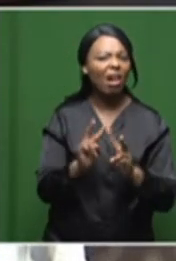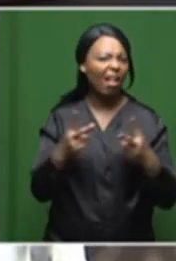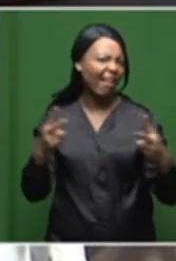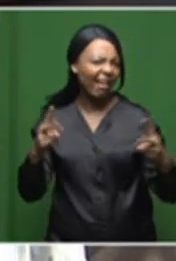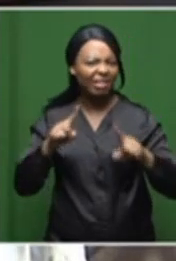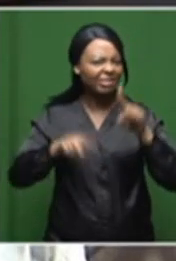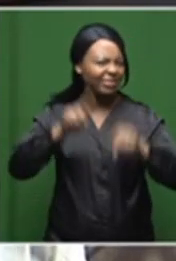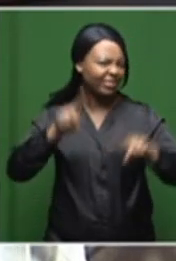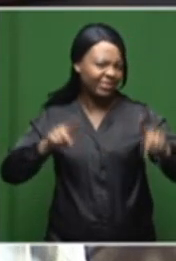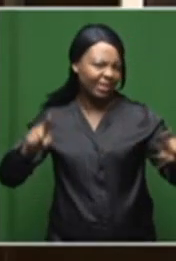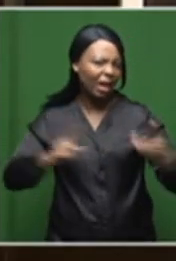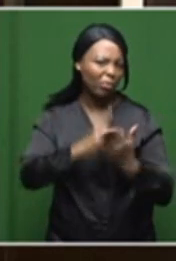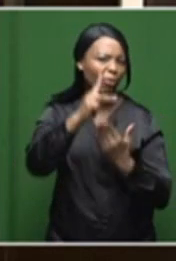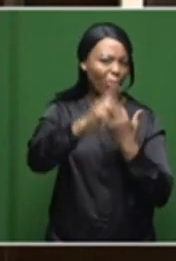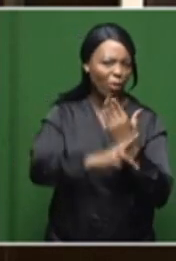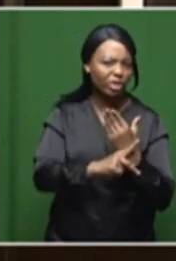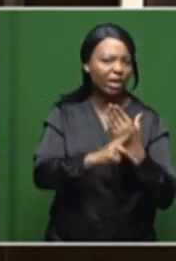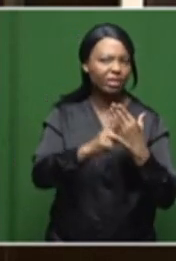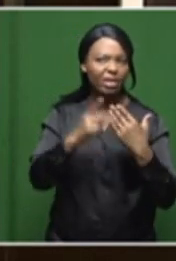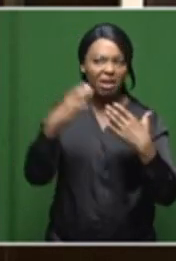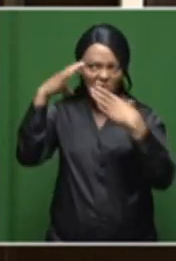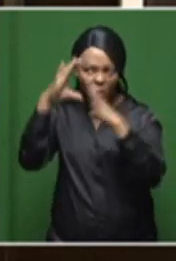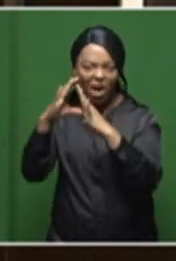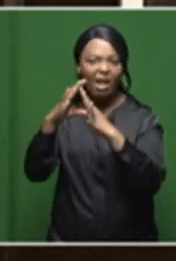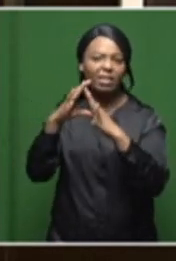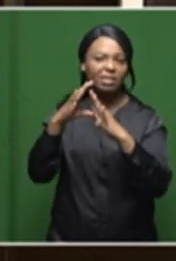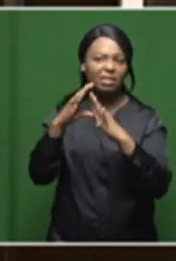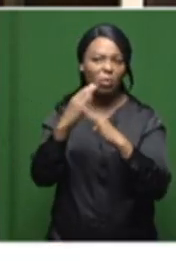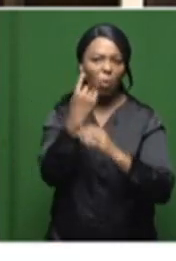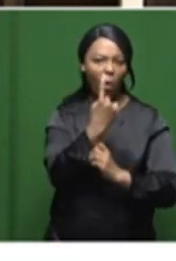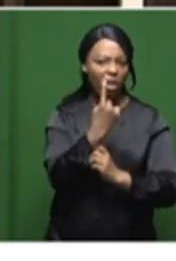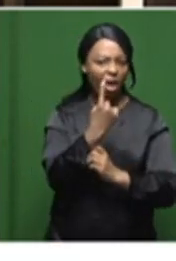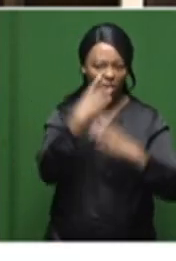like the only thing I was doing and working towards.